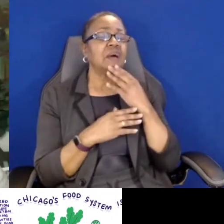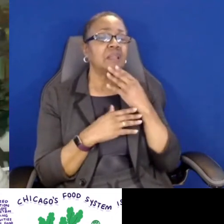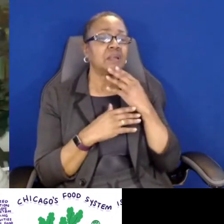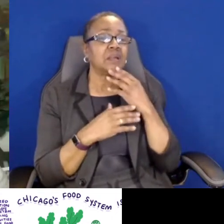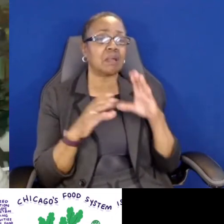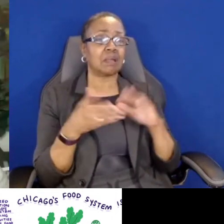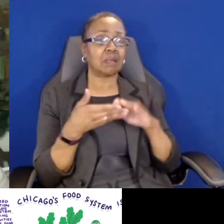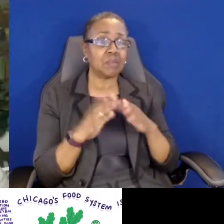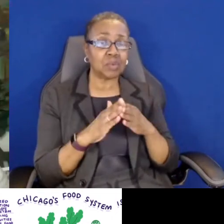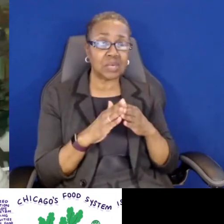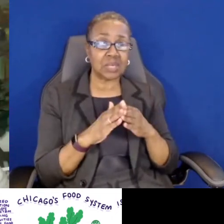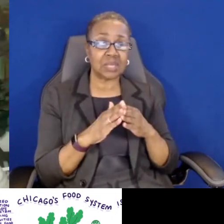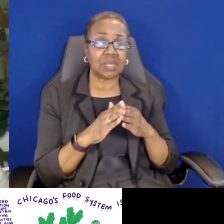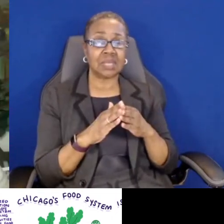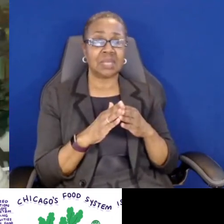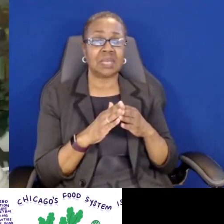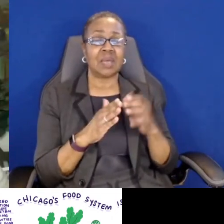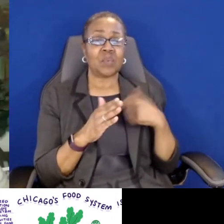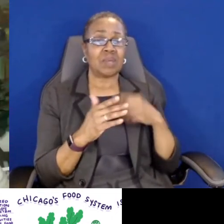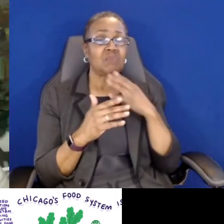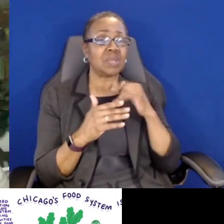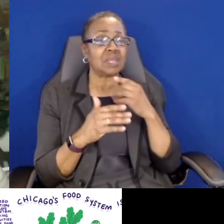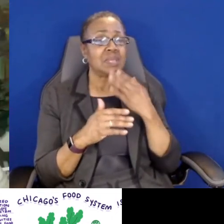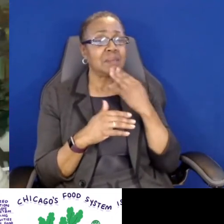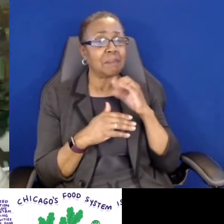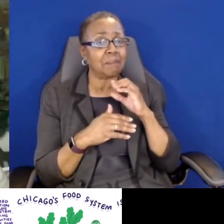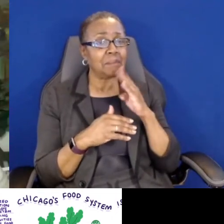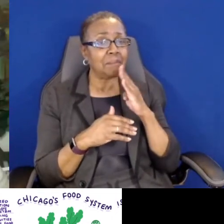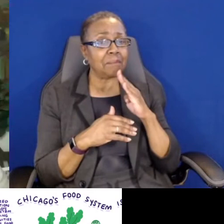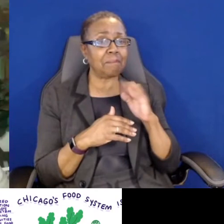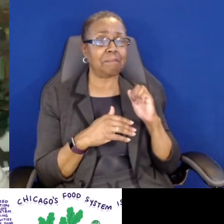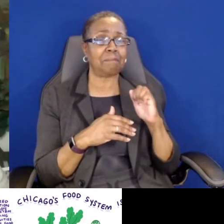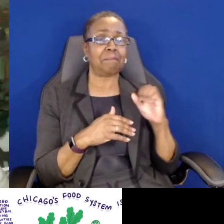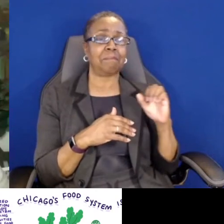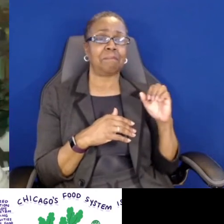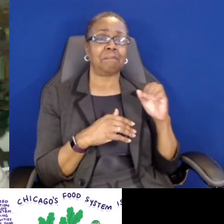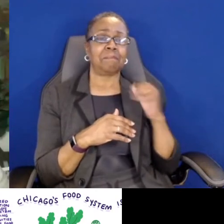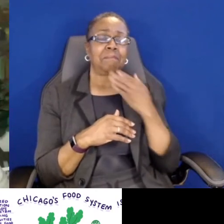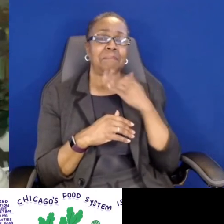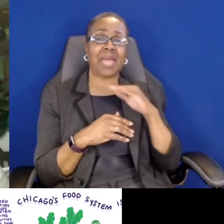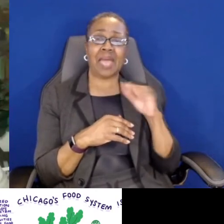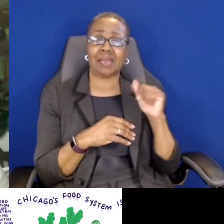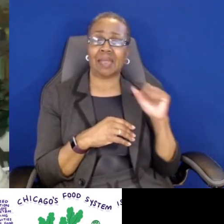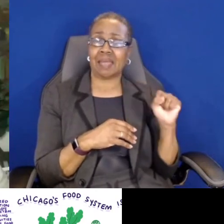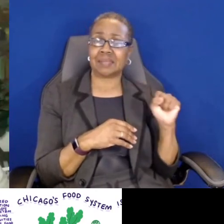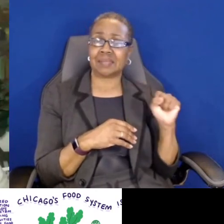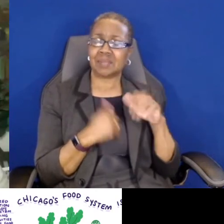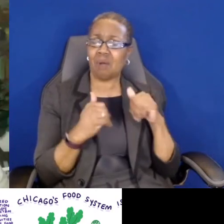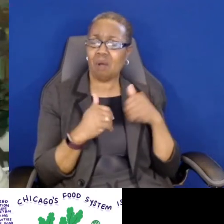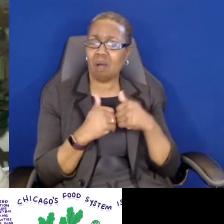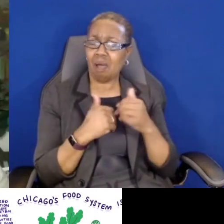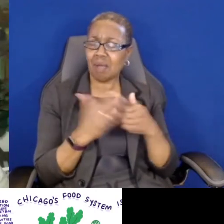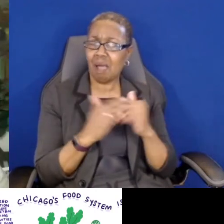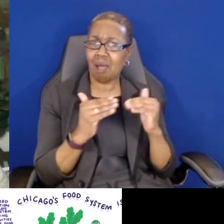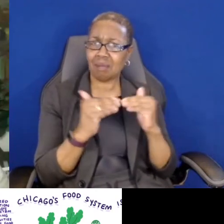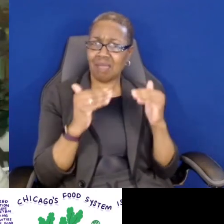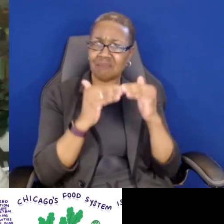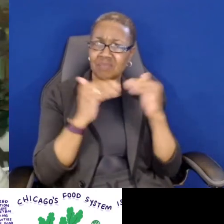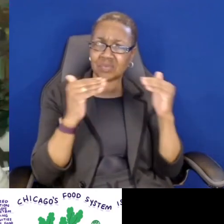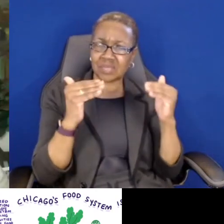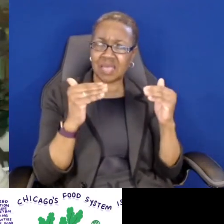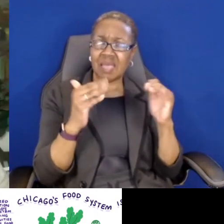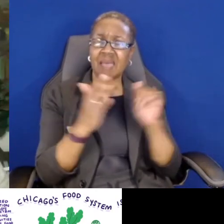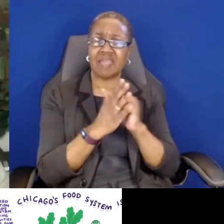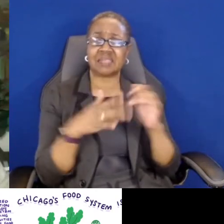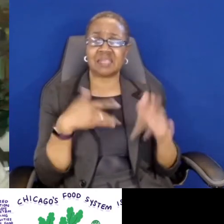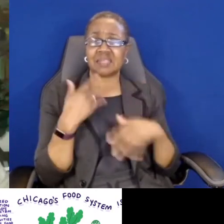I say it, badasses. I'll say it. I mean, really, like on all levels, and it's exciting to